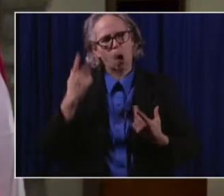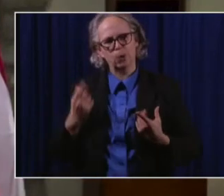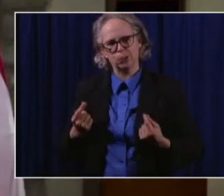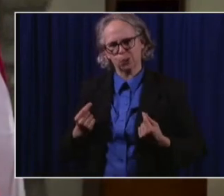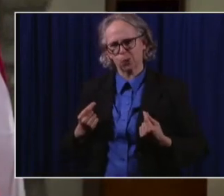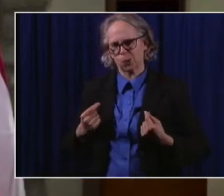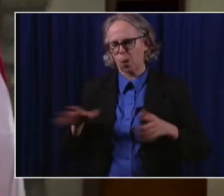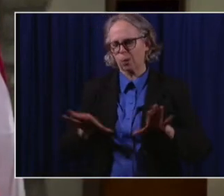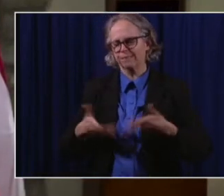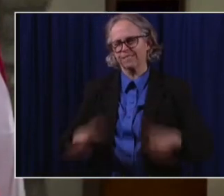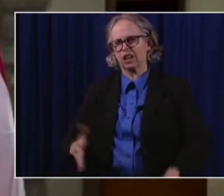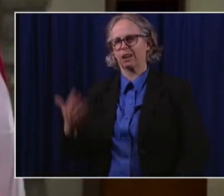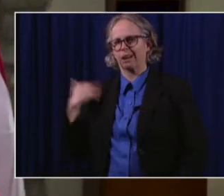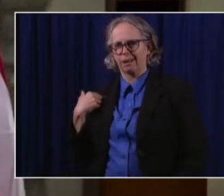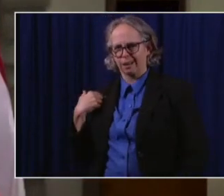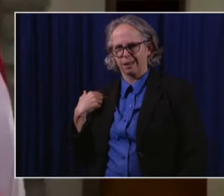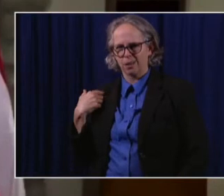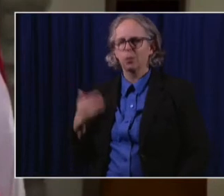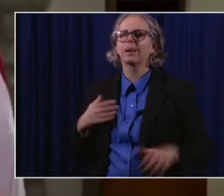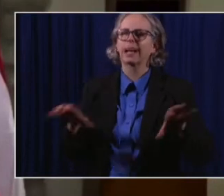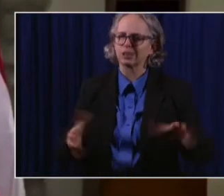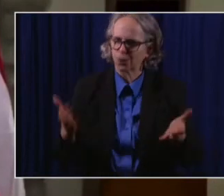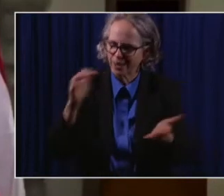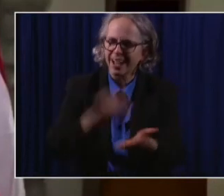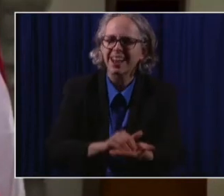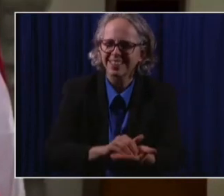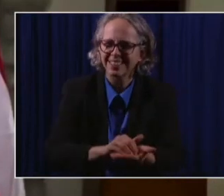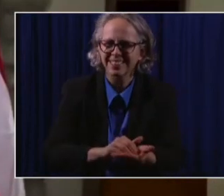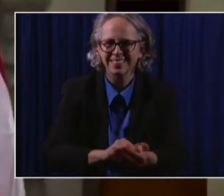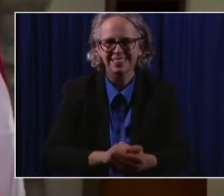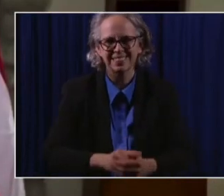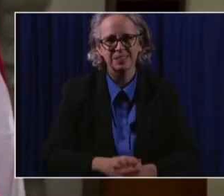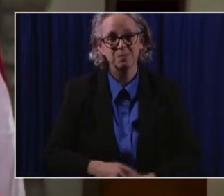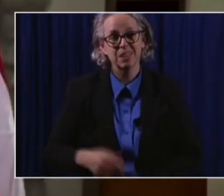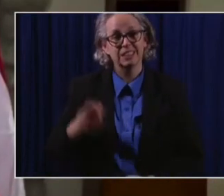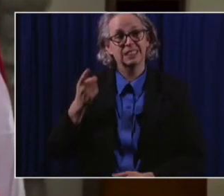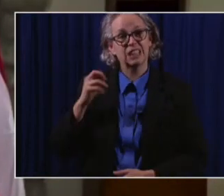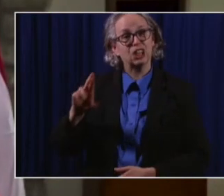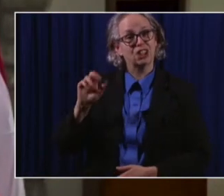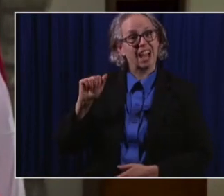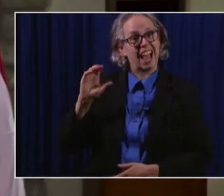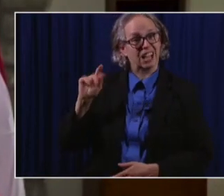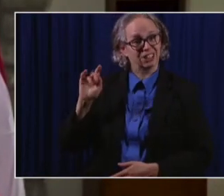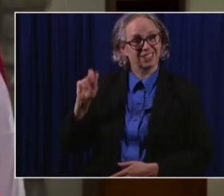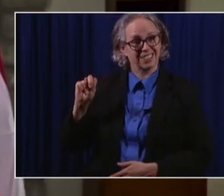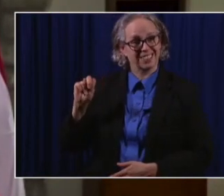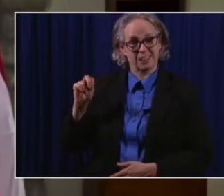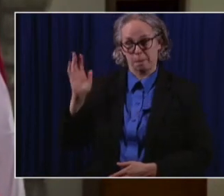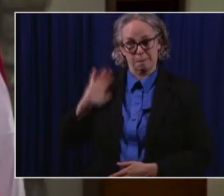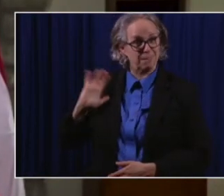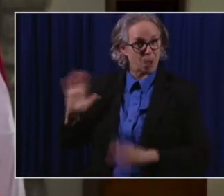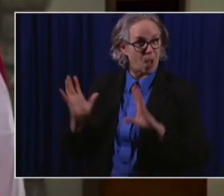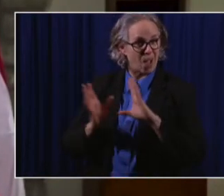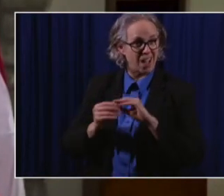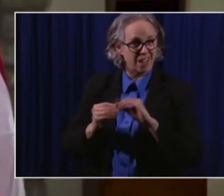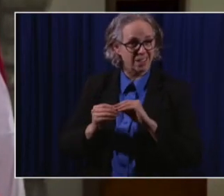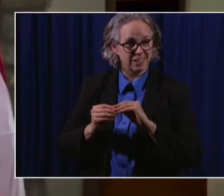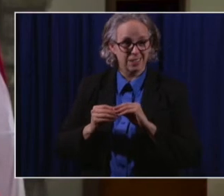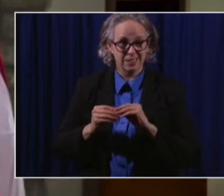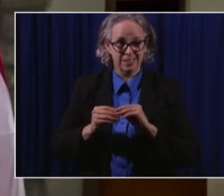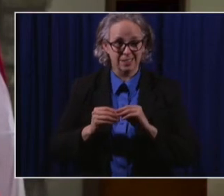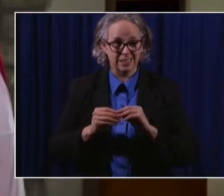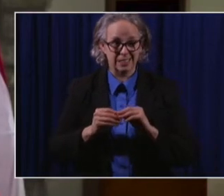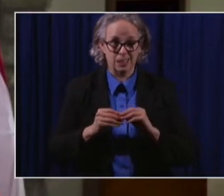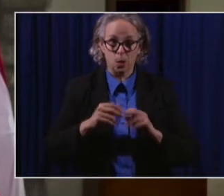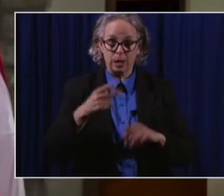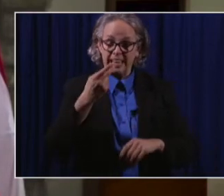do it again. One phrase that Dr. Acton used that became popular is, not all heroes wear capes. Not all heroes wear